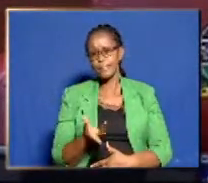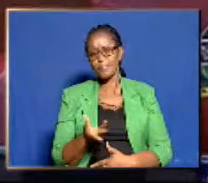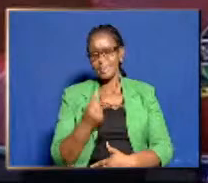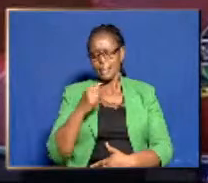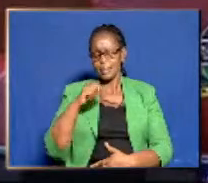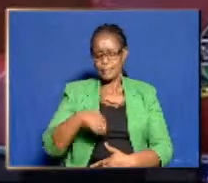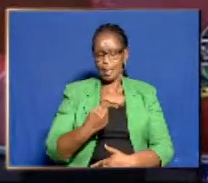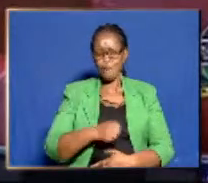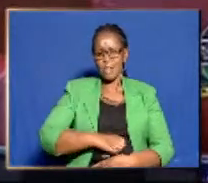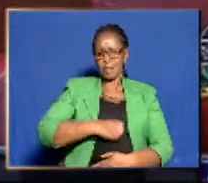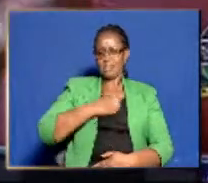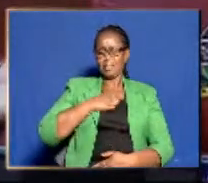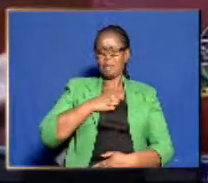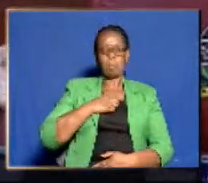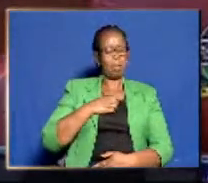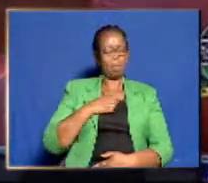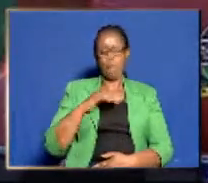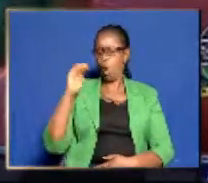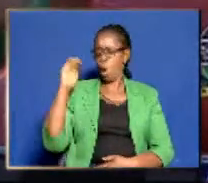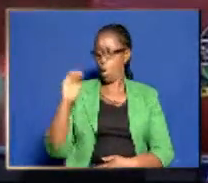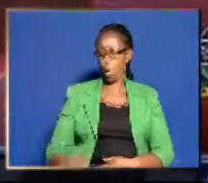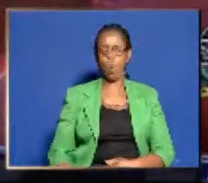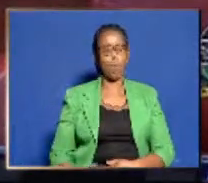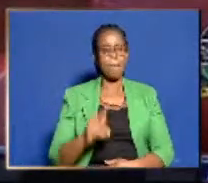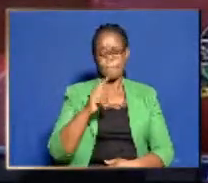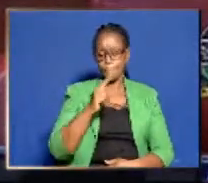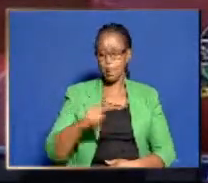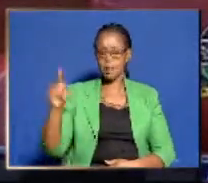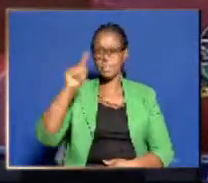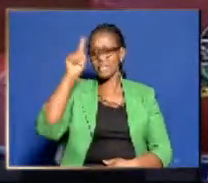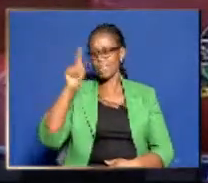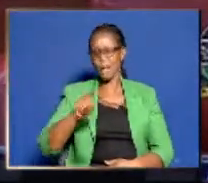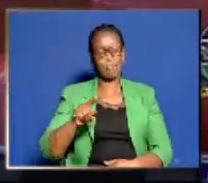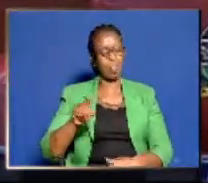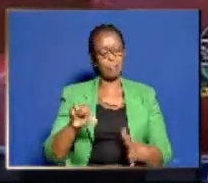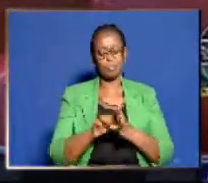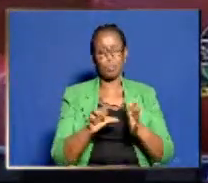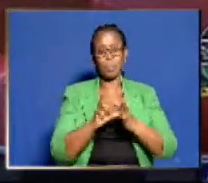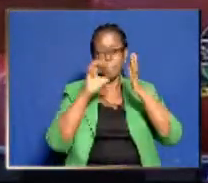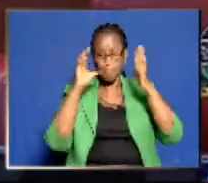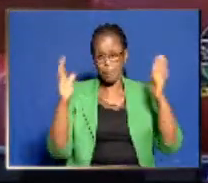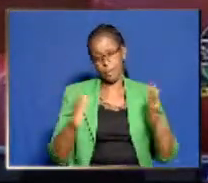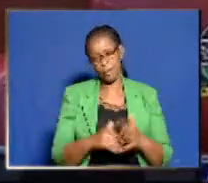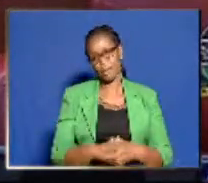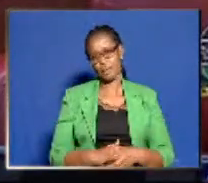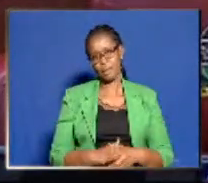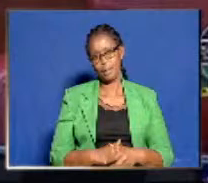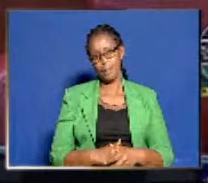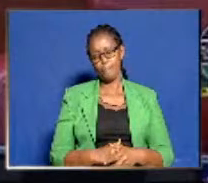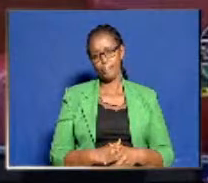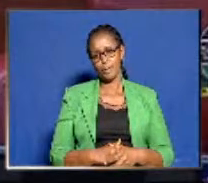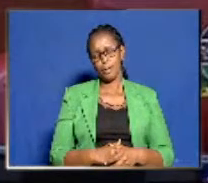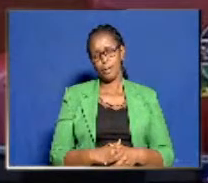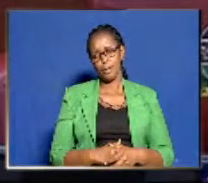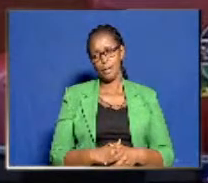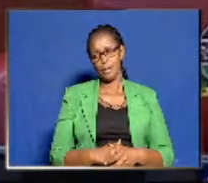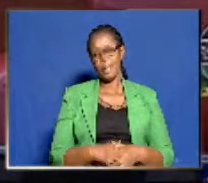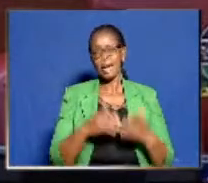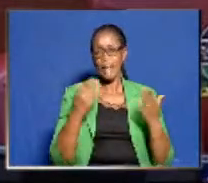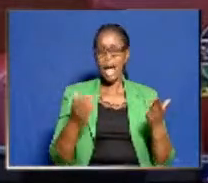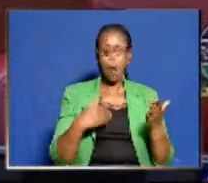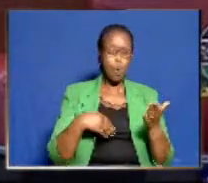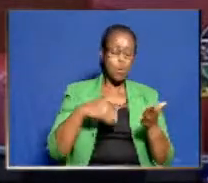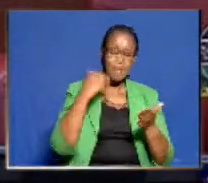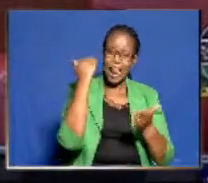that child is lowered, and even passing exam become a problem, Honorable Speaker. Honorable Speaker, now we are chopping 250